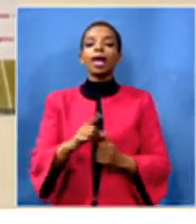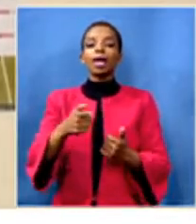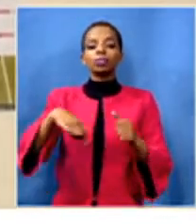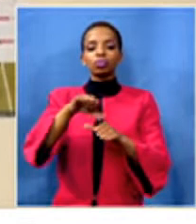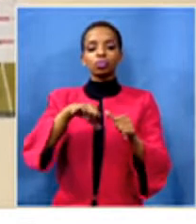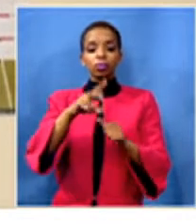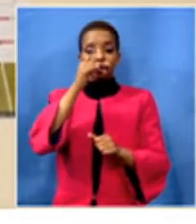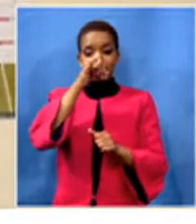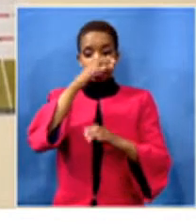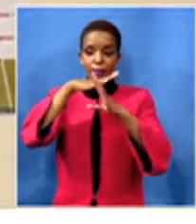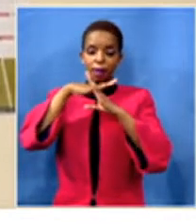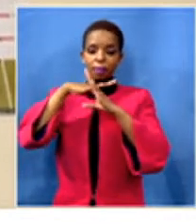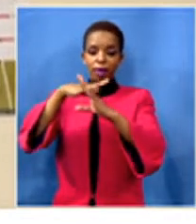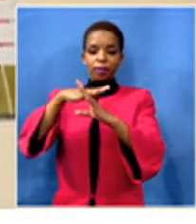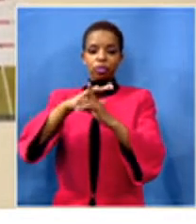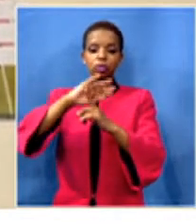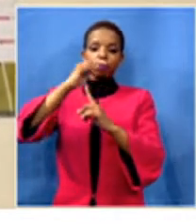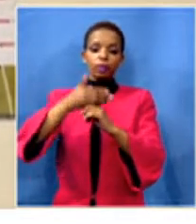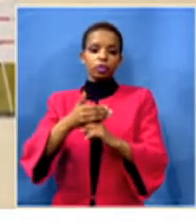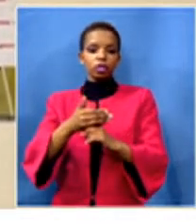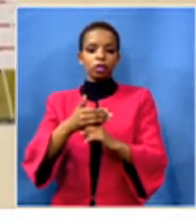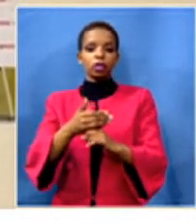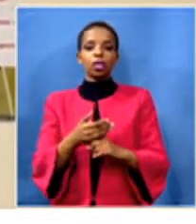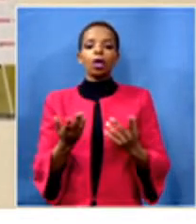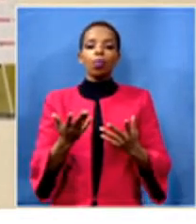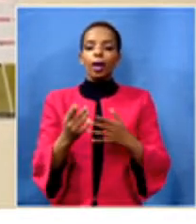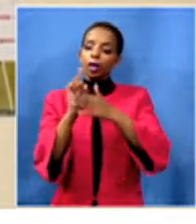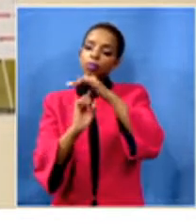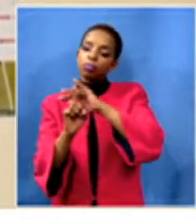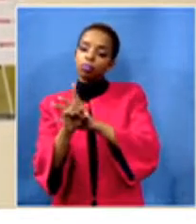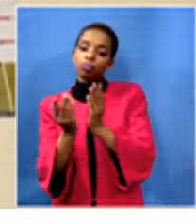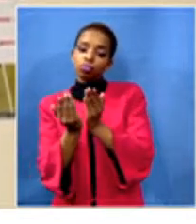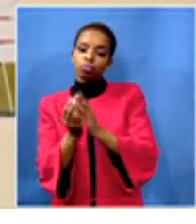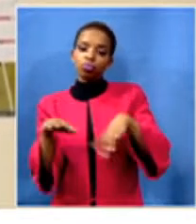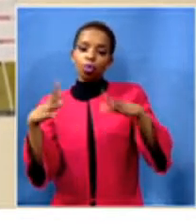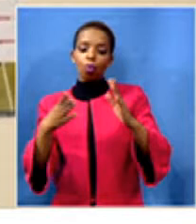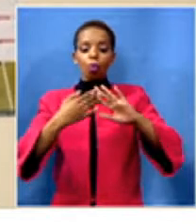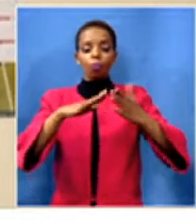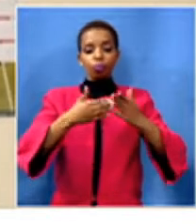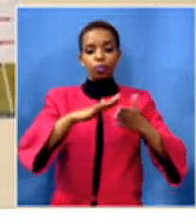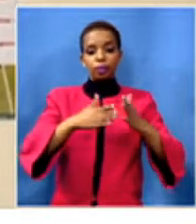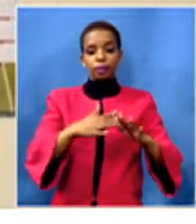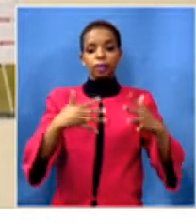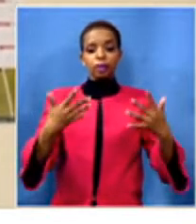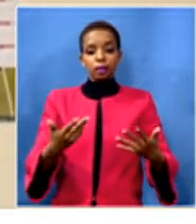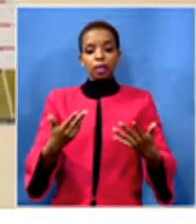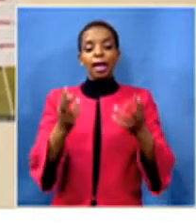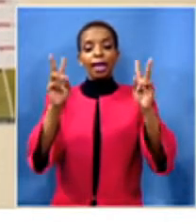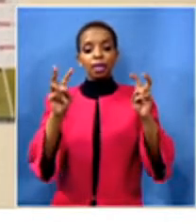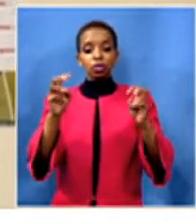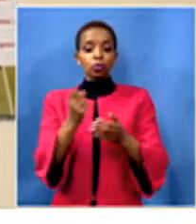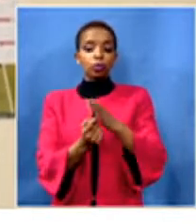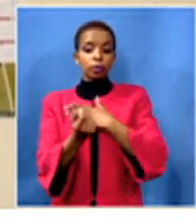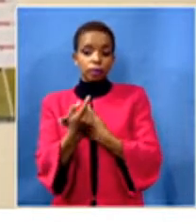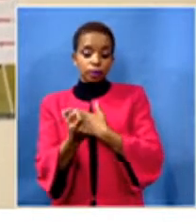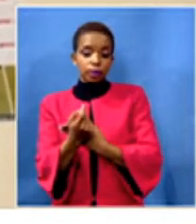to schools, whereby we go to communities and also address the issues of advising women what